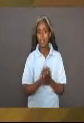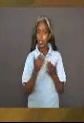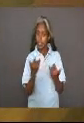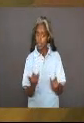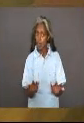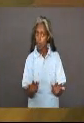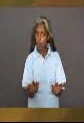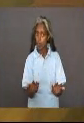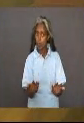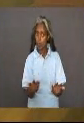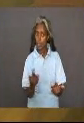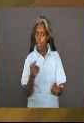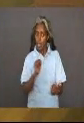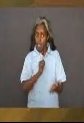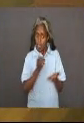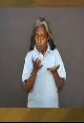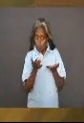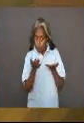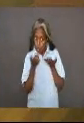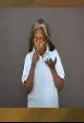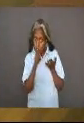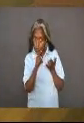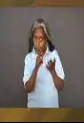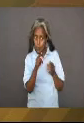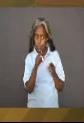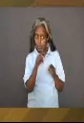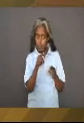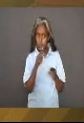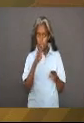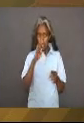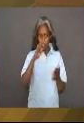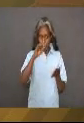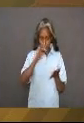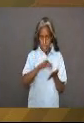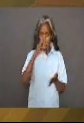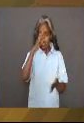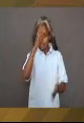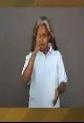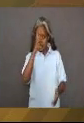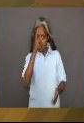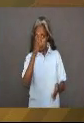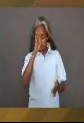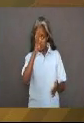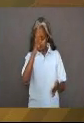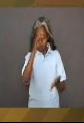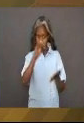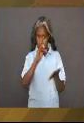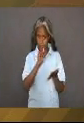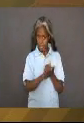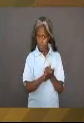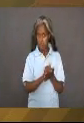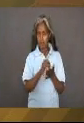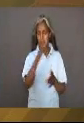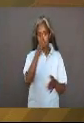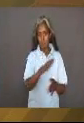Now, I want you to recreate that graph on your own